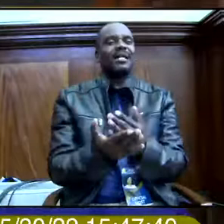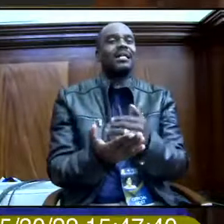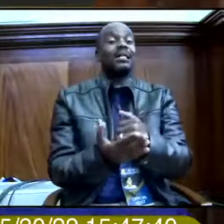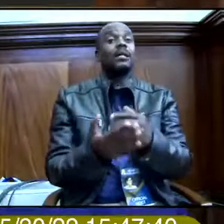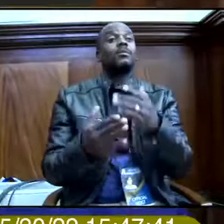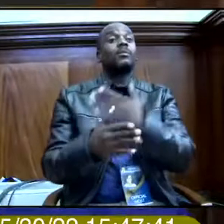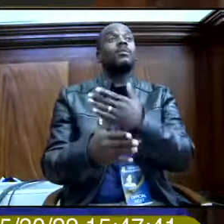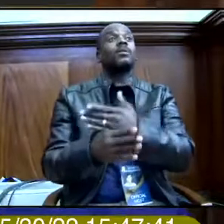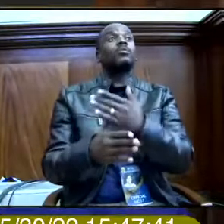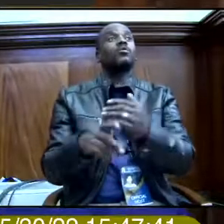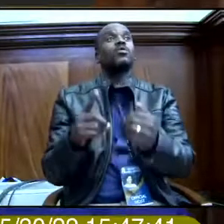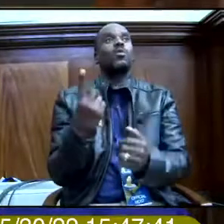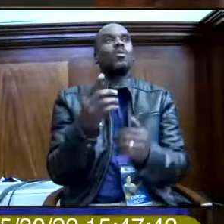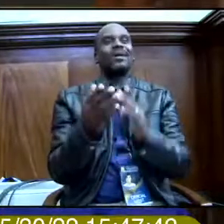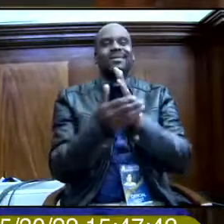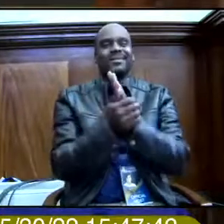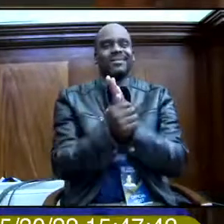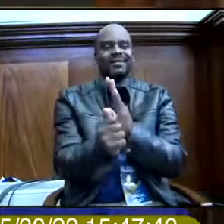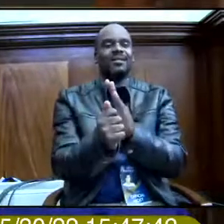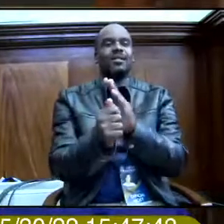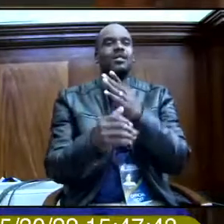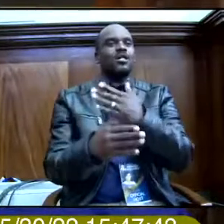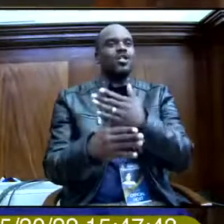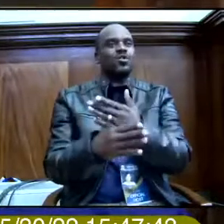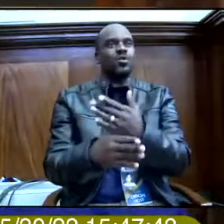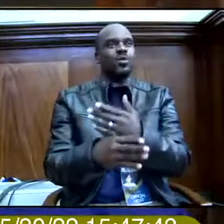a it's a skilled job